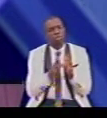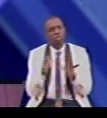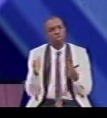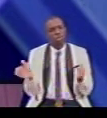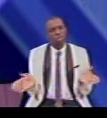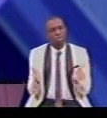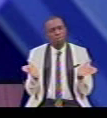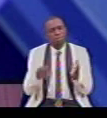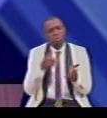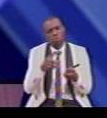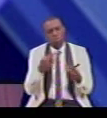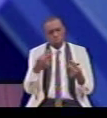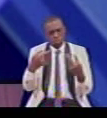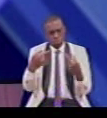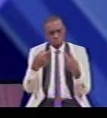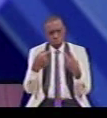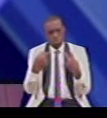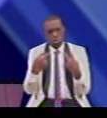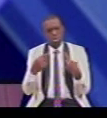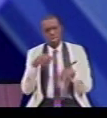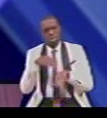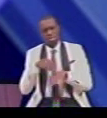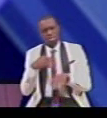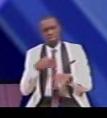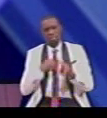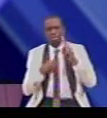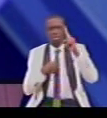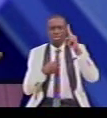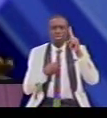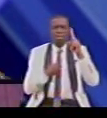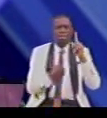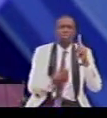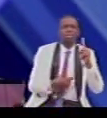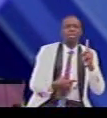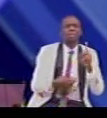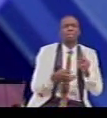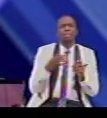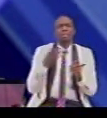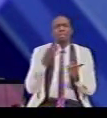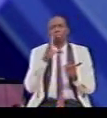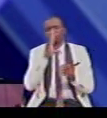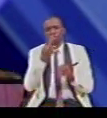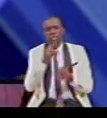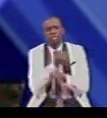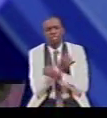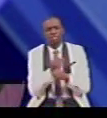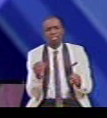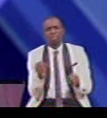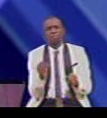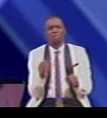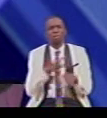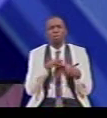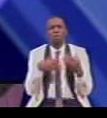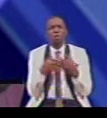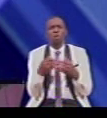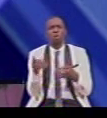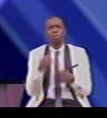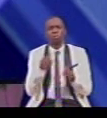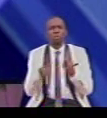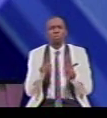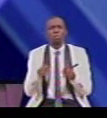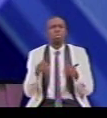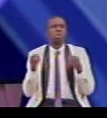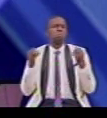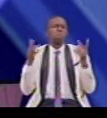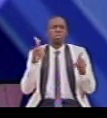saved the ends of the art that is see the call of God upon all freely he's still saving today though many may be ignorant and they